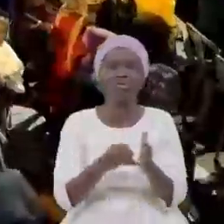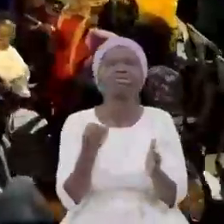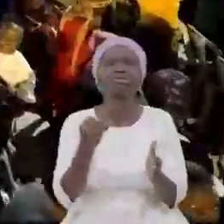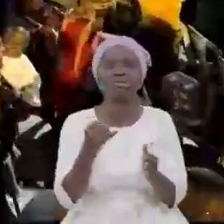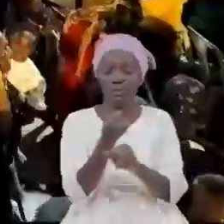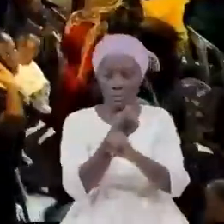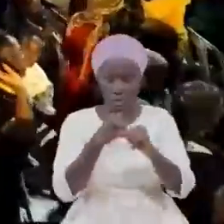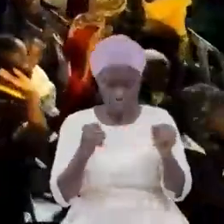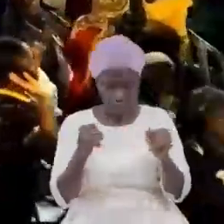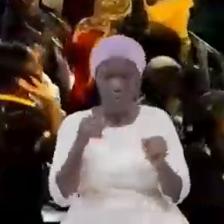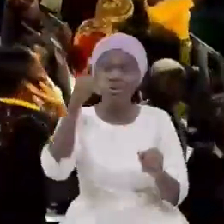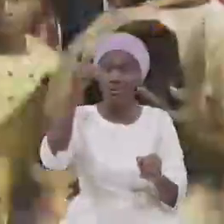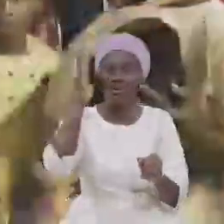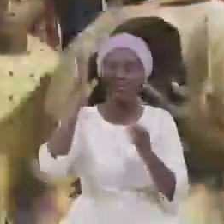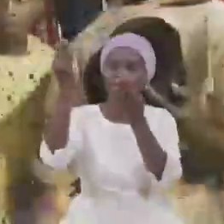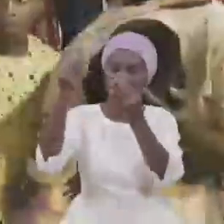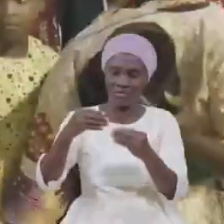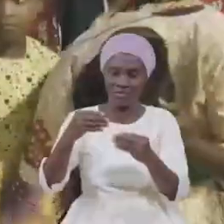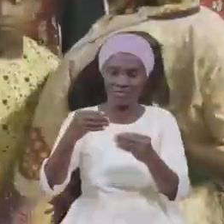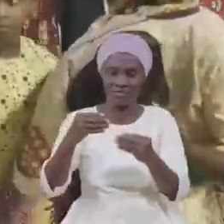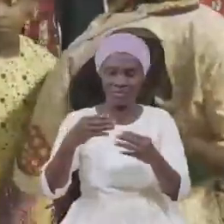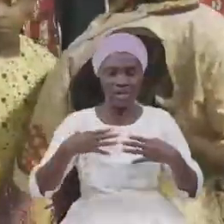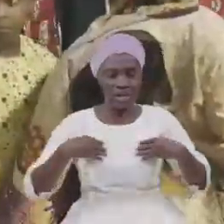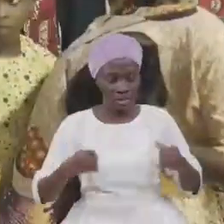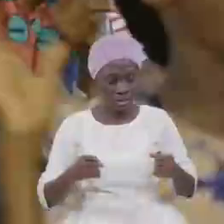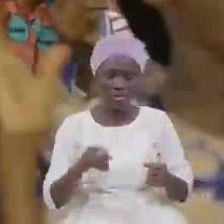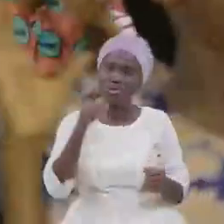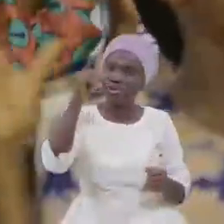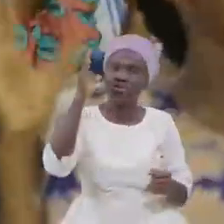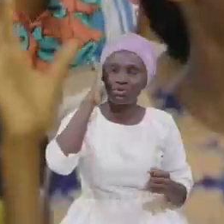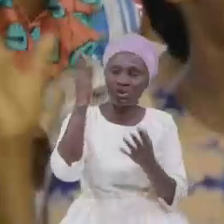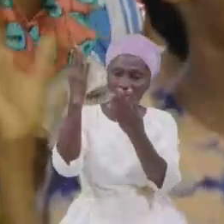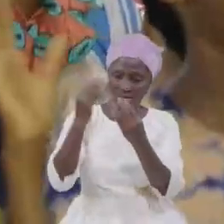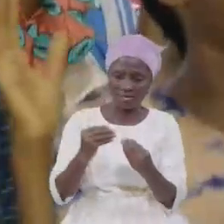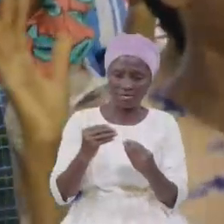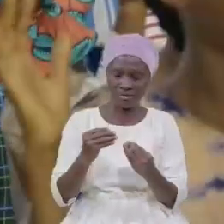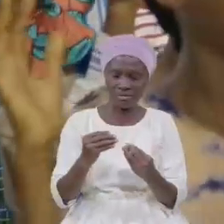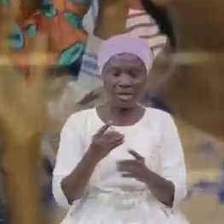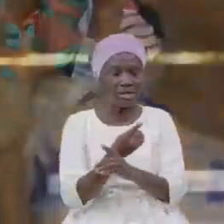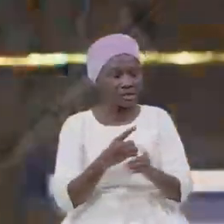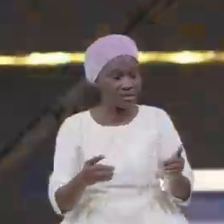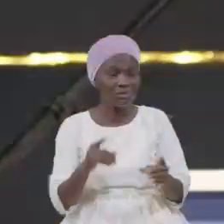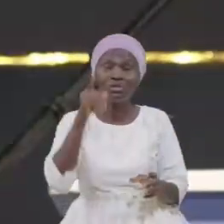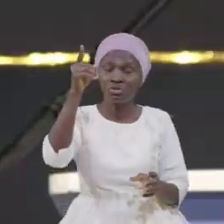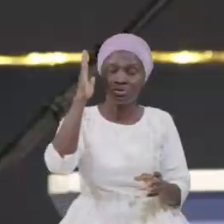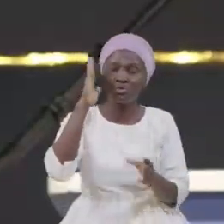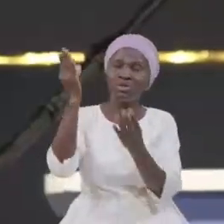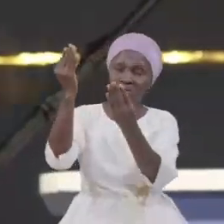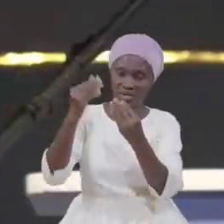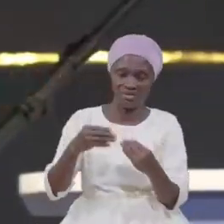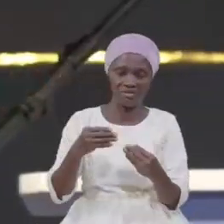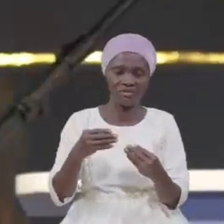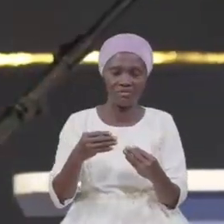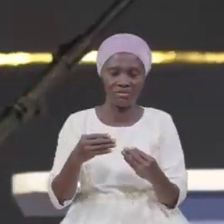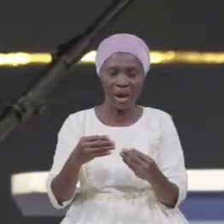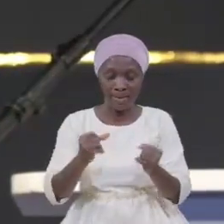Salvation, you will give. Healing, you will give. Deliverance, you will give.